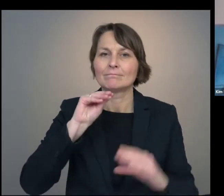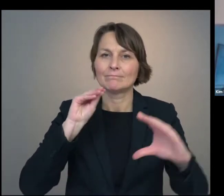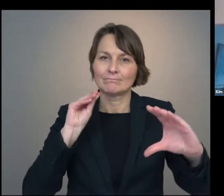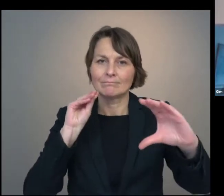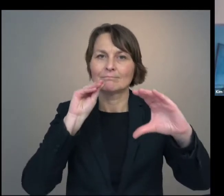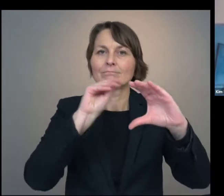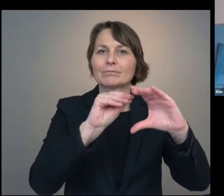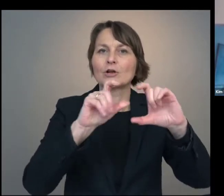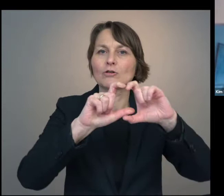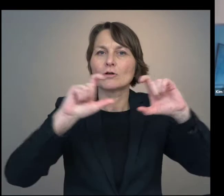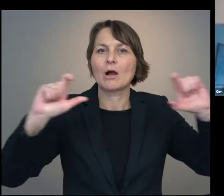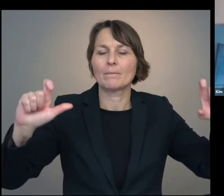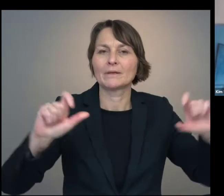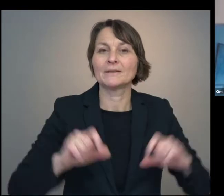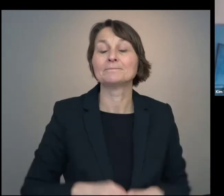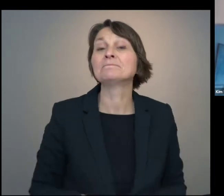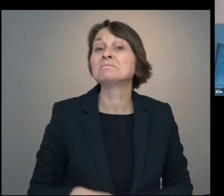English.